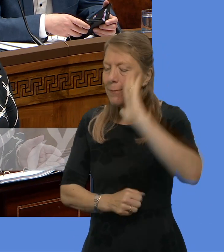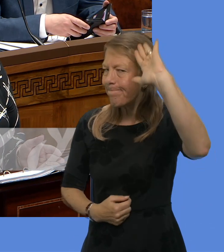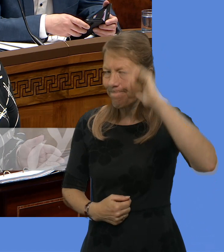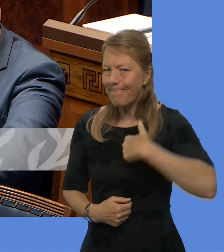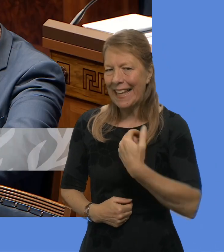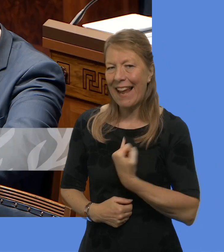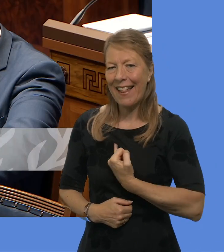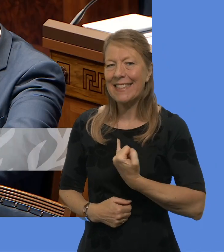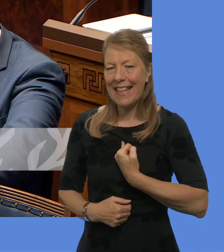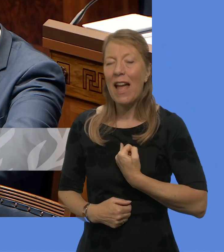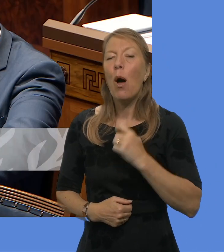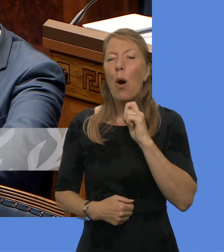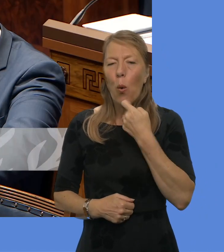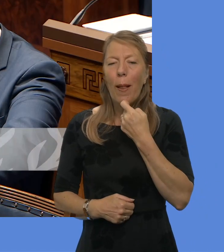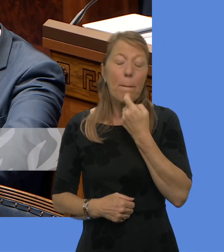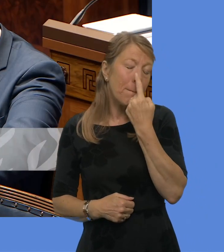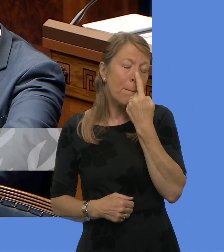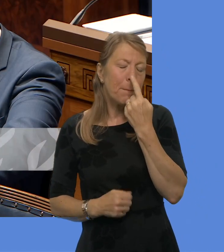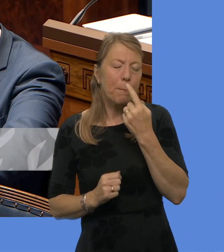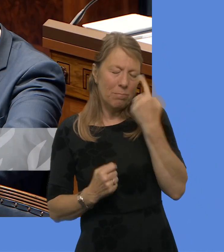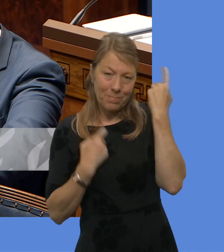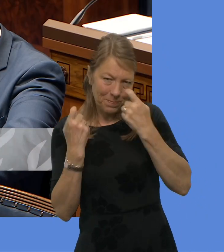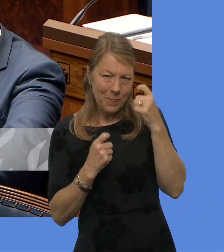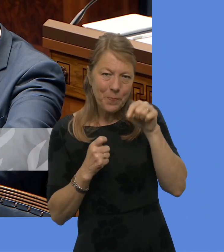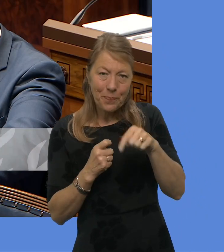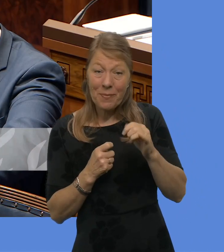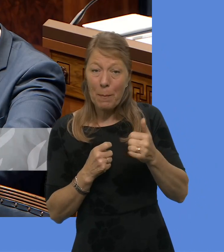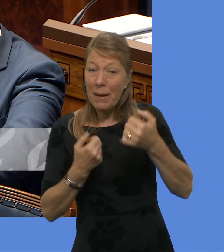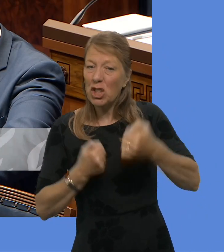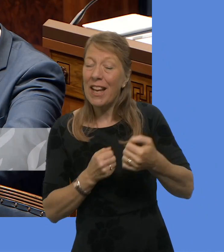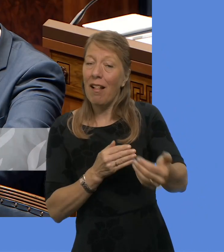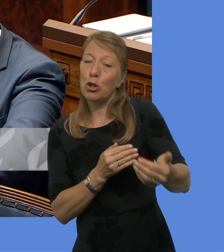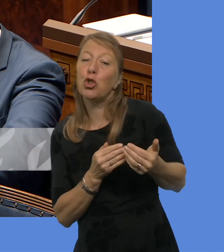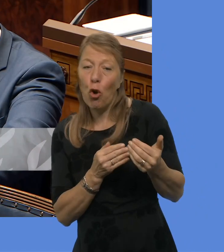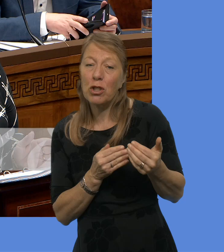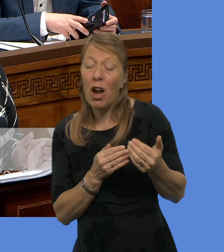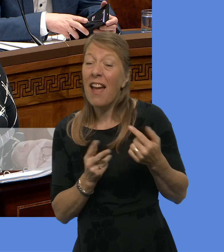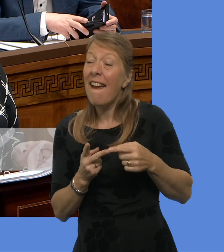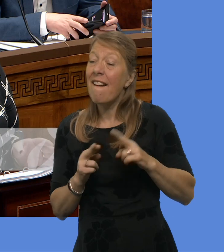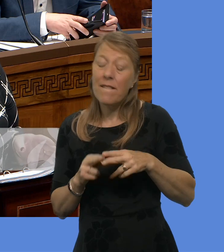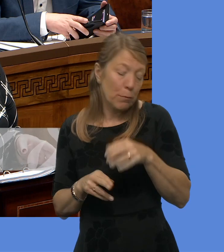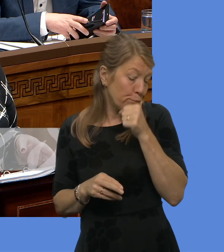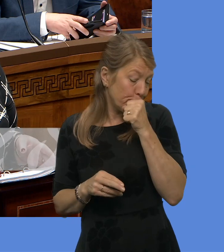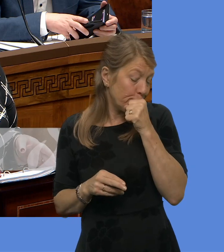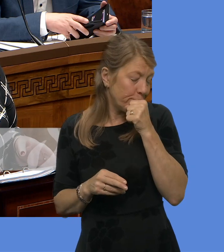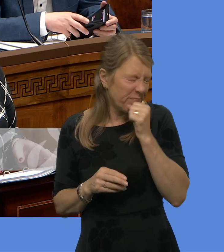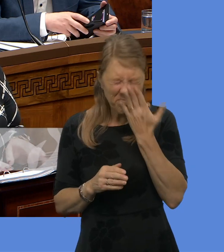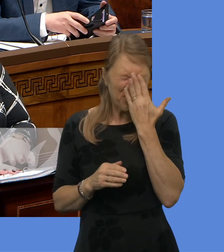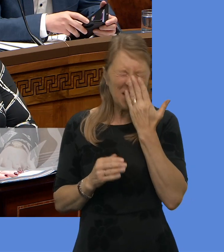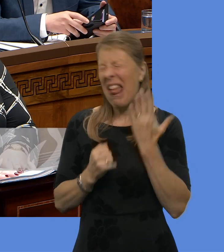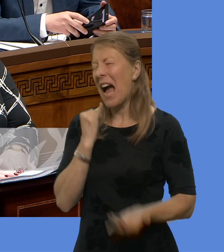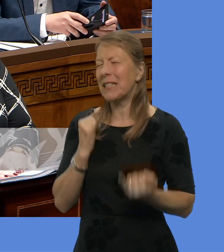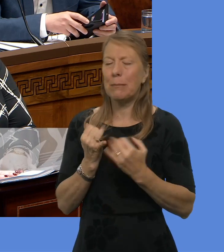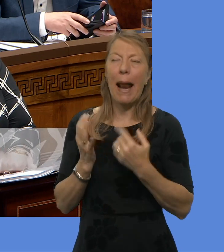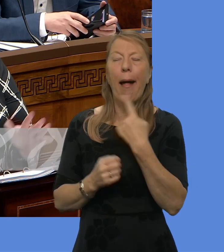less credit that will be given. And I think it's important, if we're going to maintain that continuity, that applies across the board.